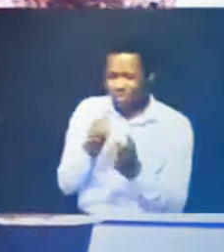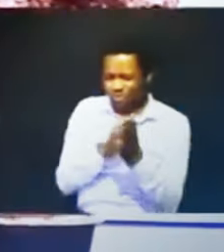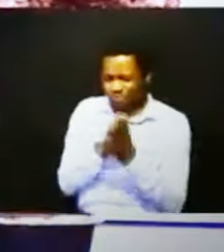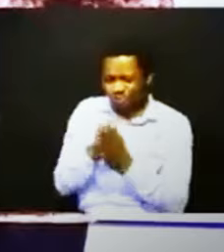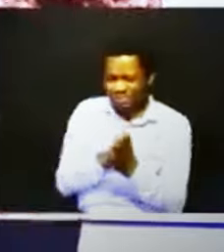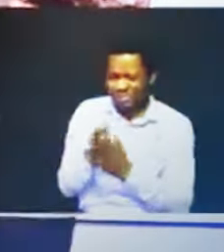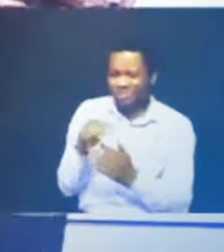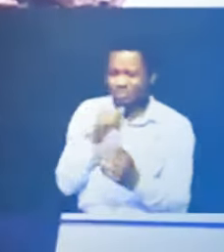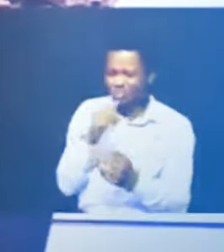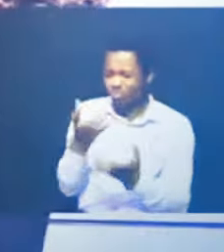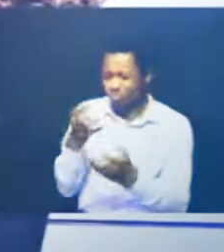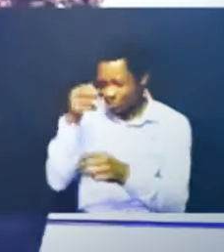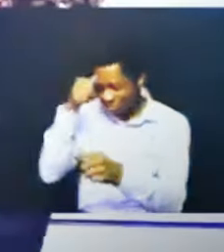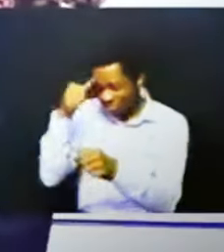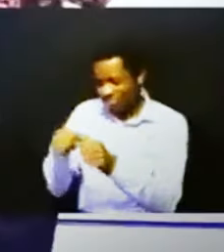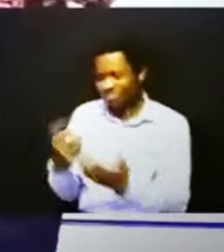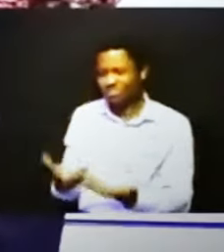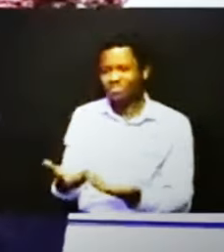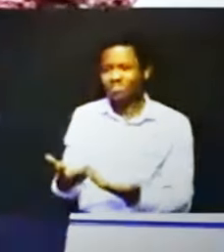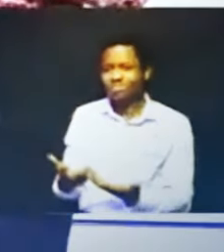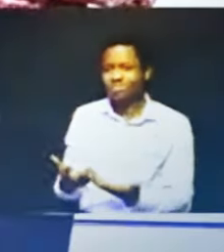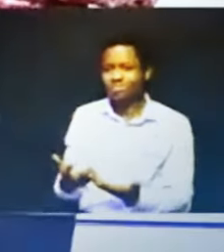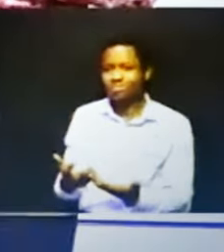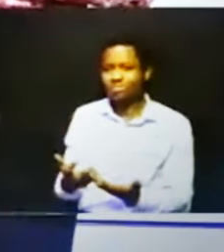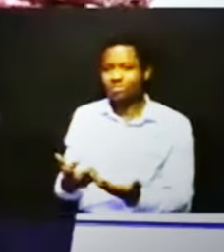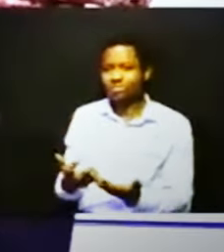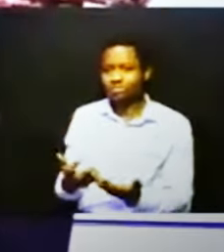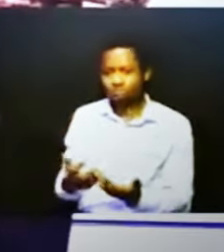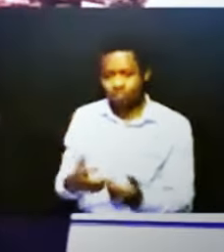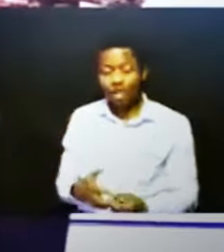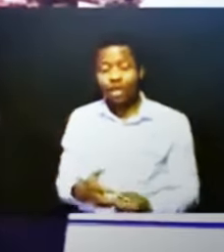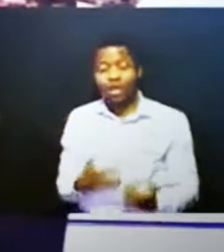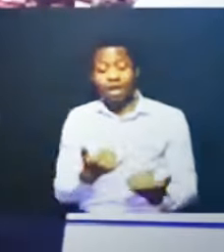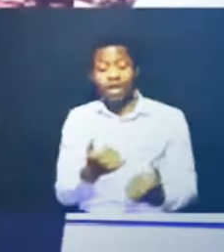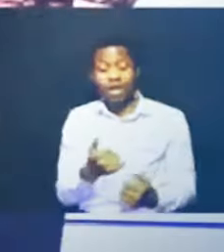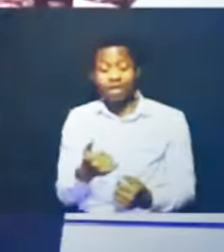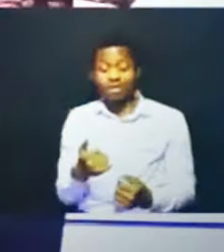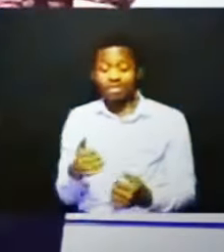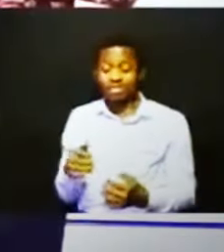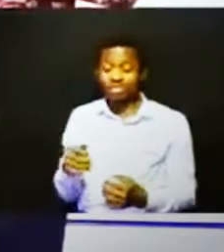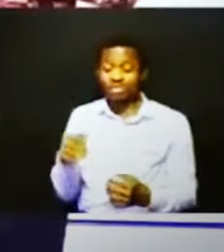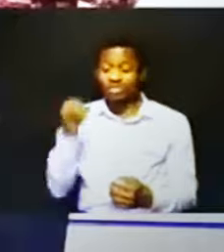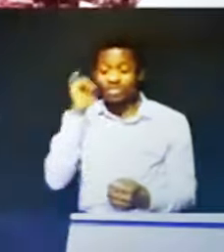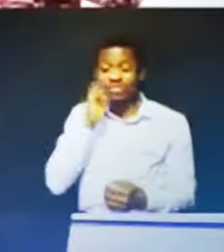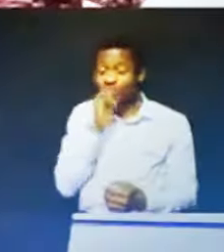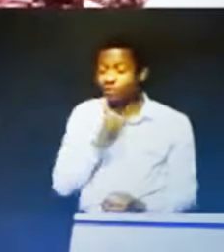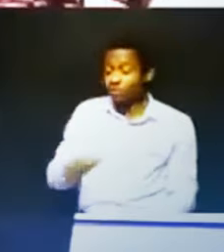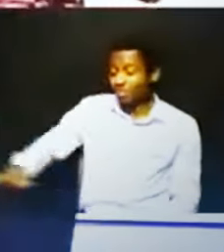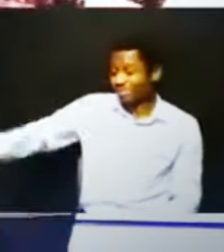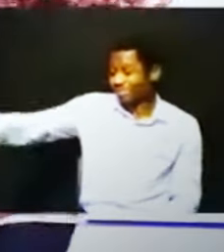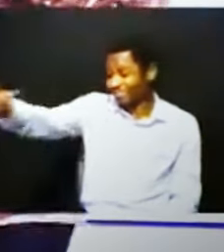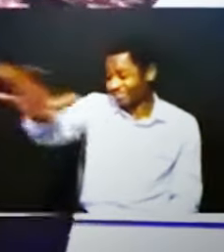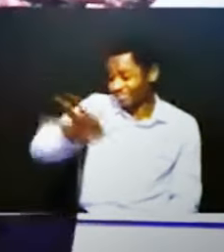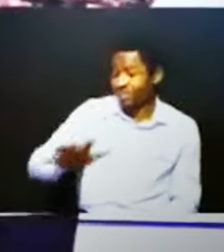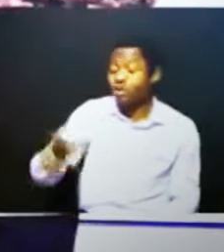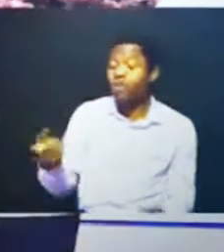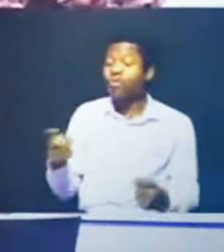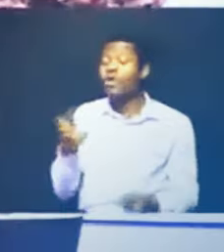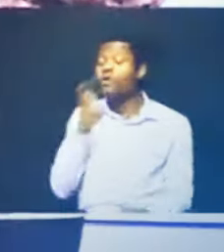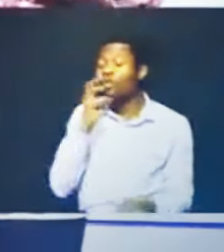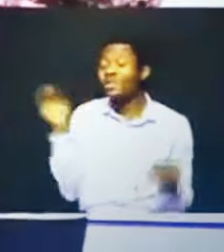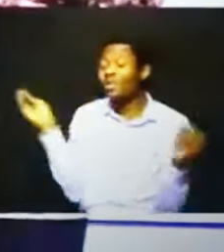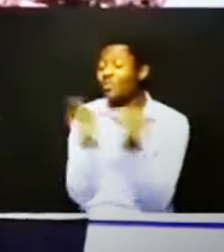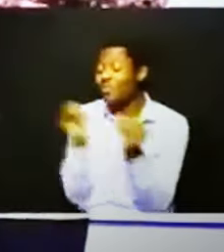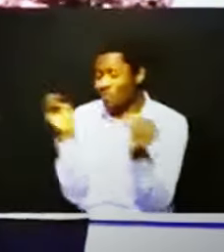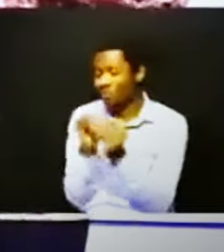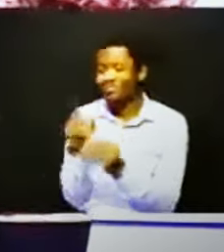no mpo ama. Now when they had plenty to drink, listen to them. Hwe ebra na ensu no abu so a won